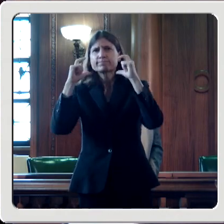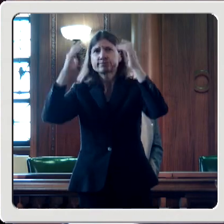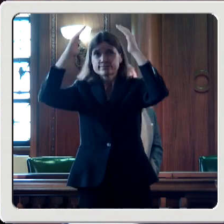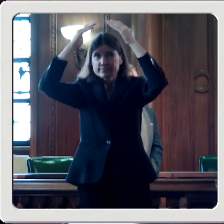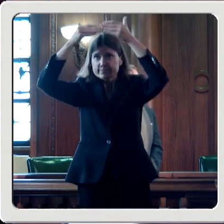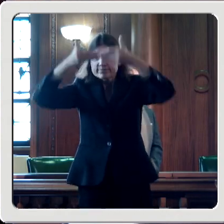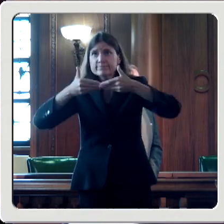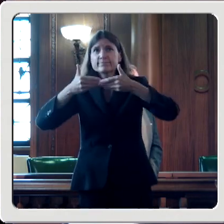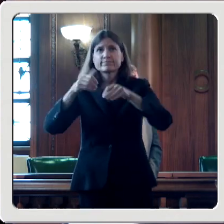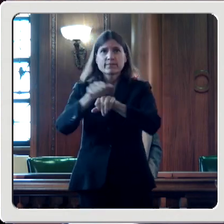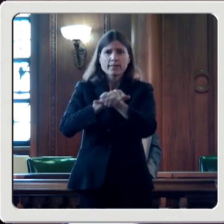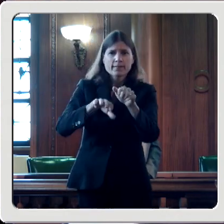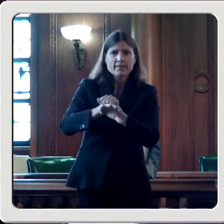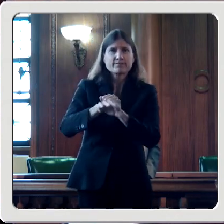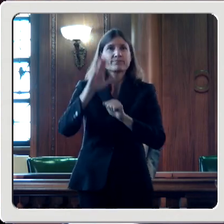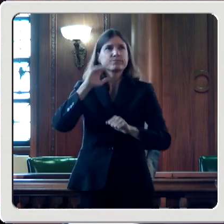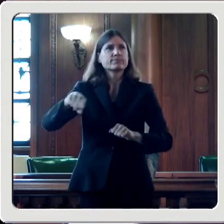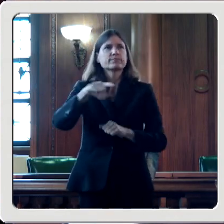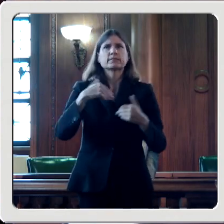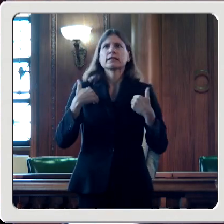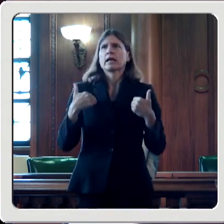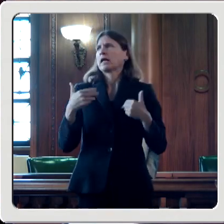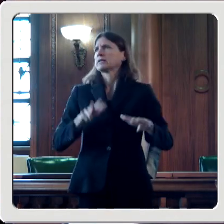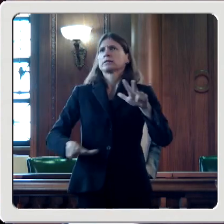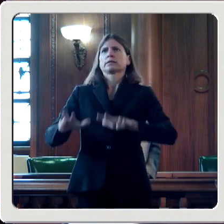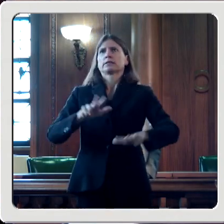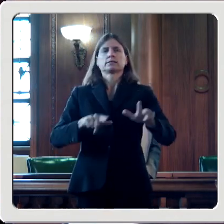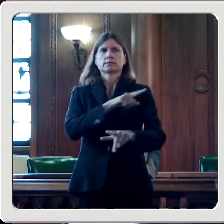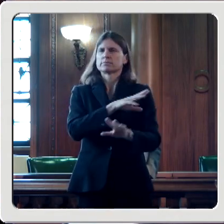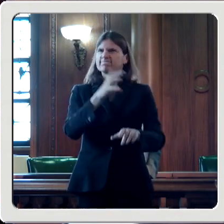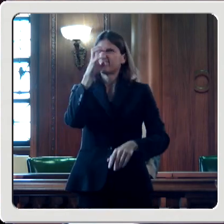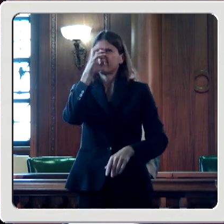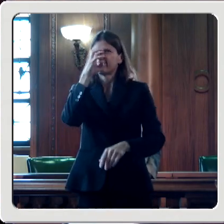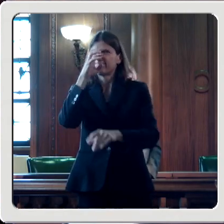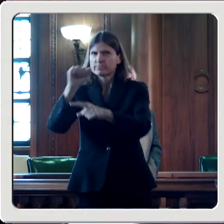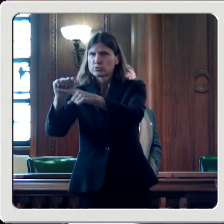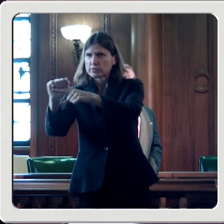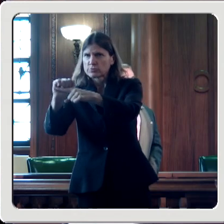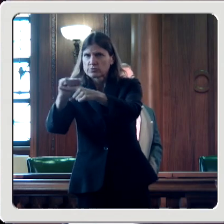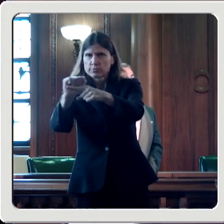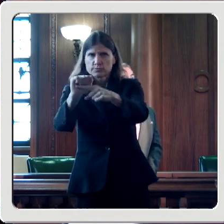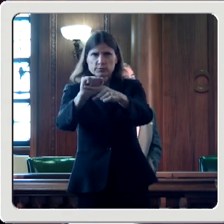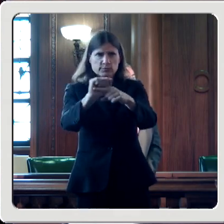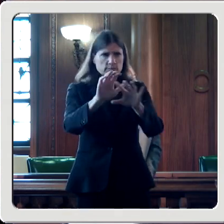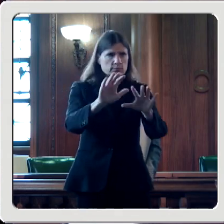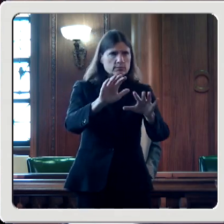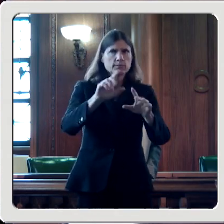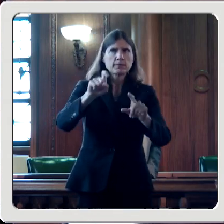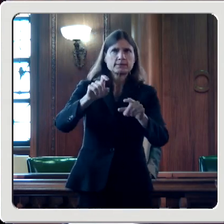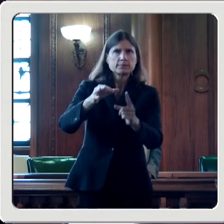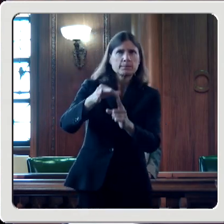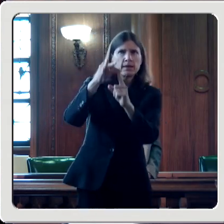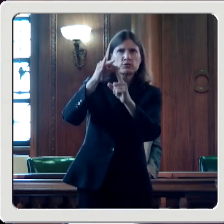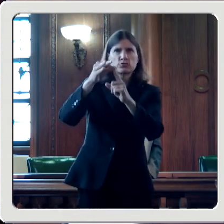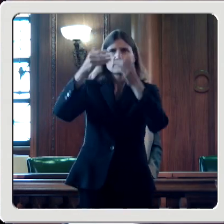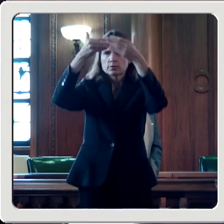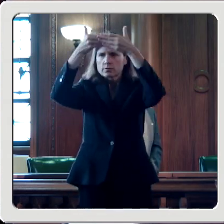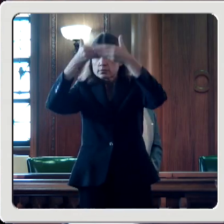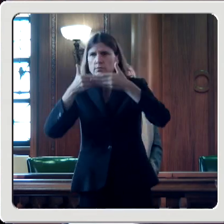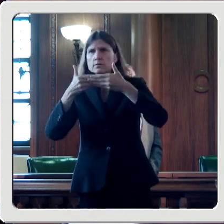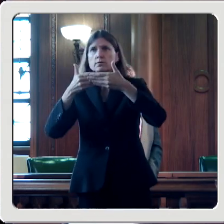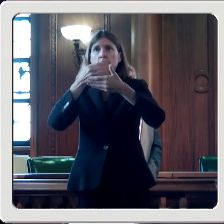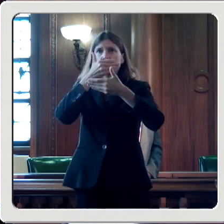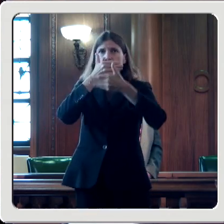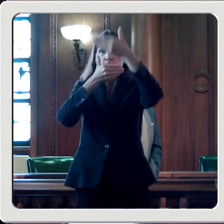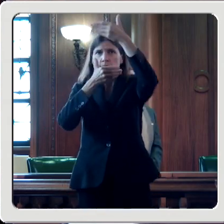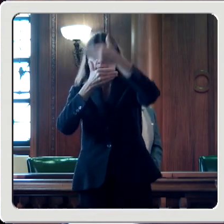training them very well to deal with all of the personal protective equipment, et cetera, as well as the stresses and strains